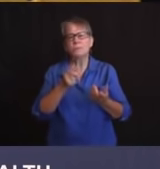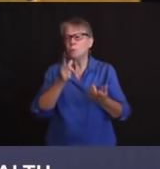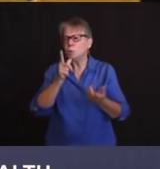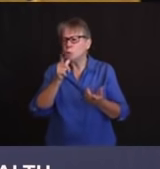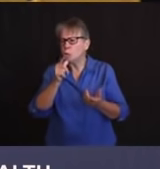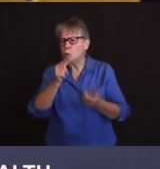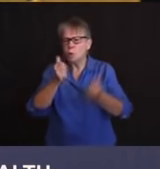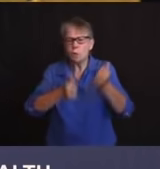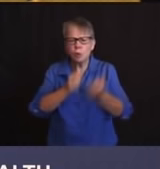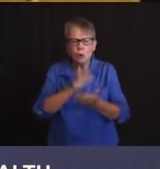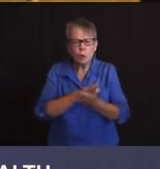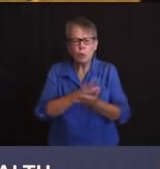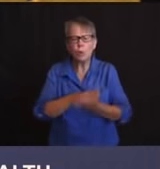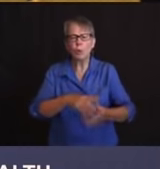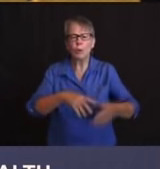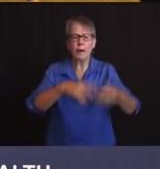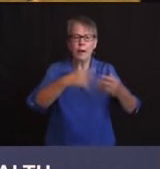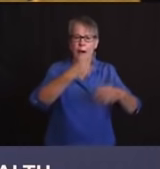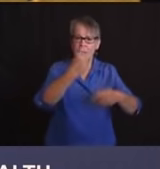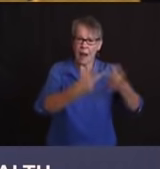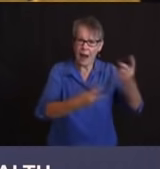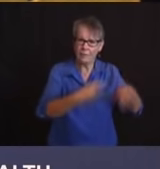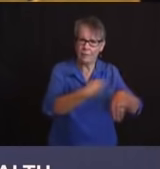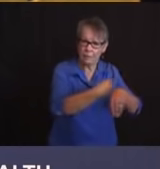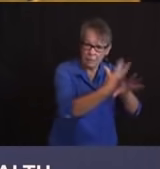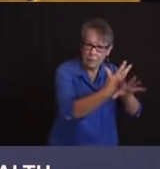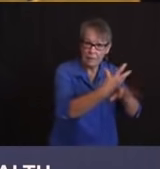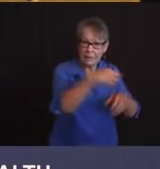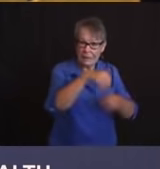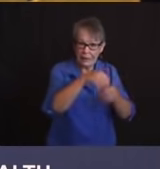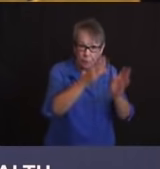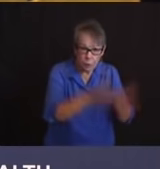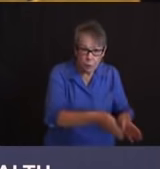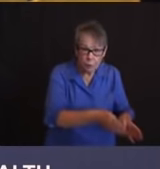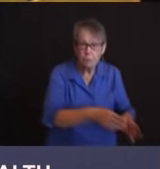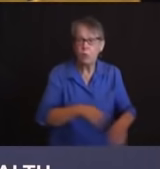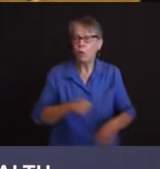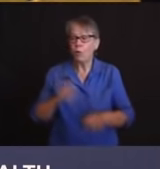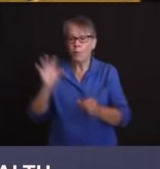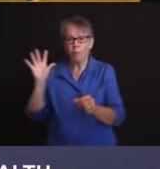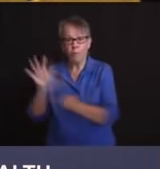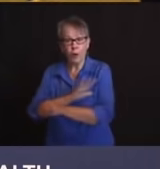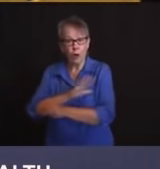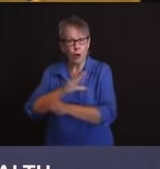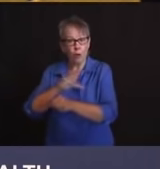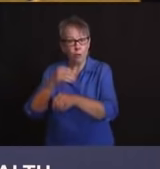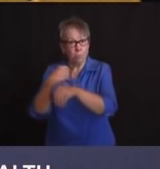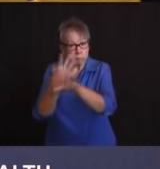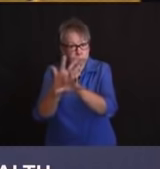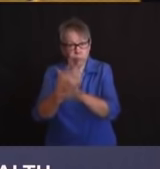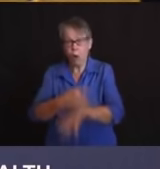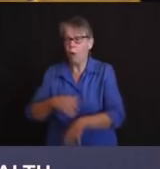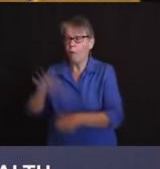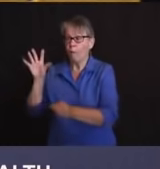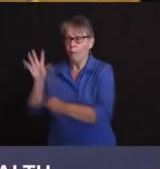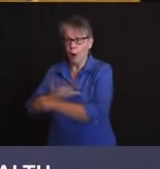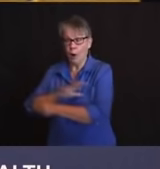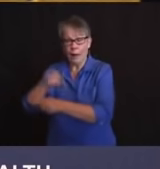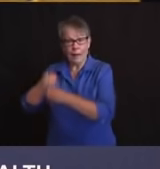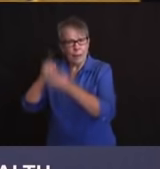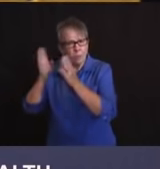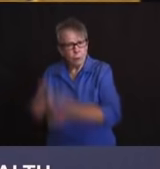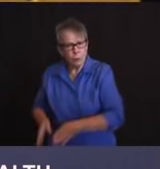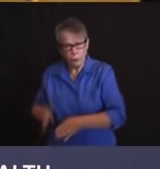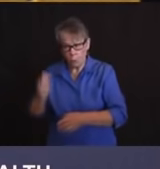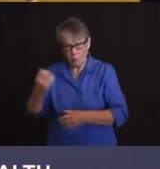sounds like the same to me. So is there maybe like an example that you could give us of what a combo is? I spoke to a superintendent yesterday, and